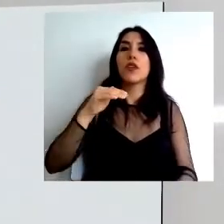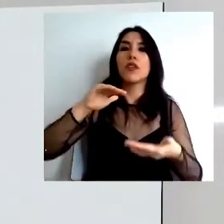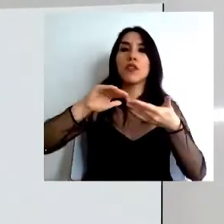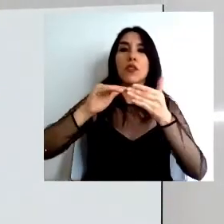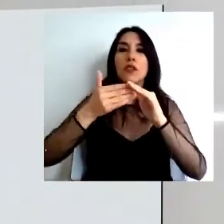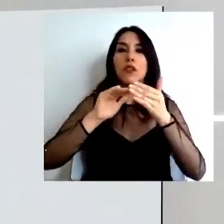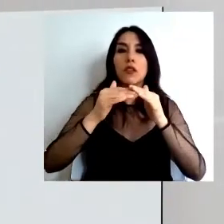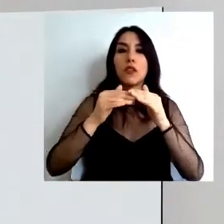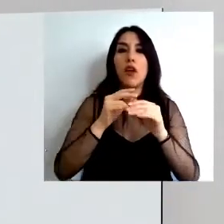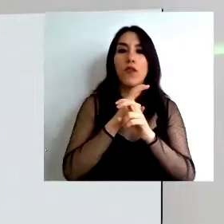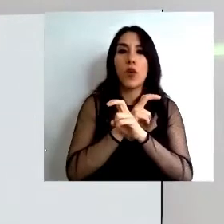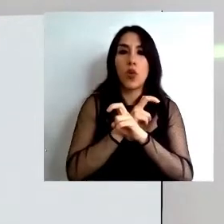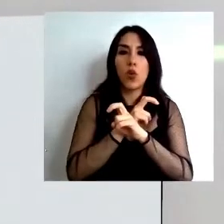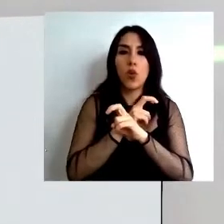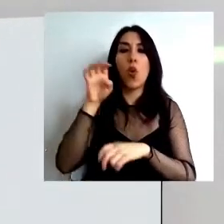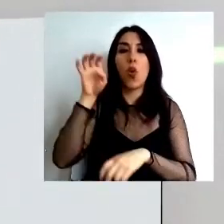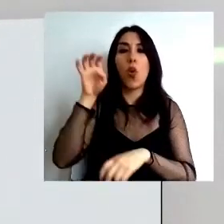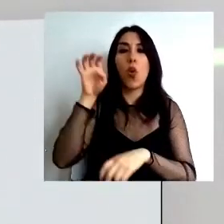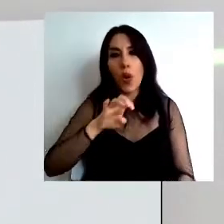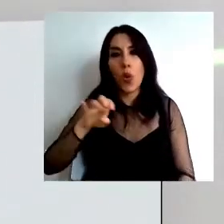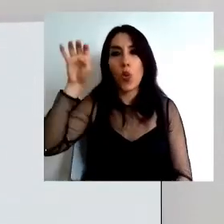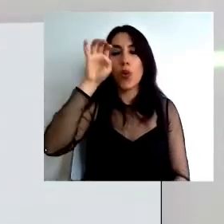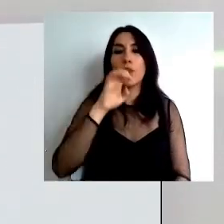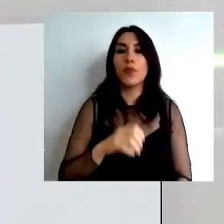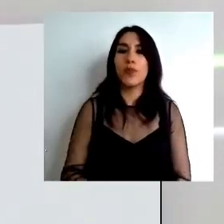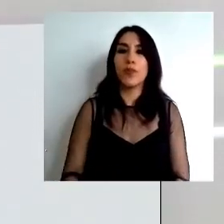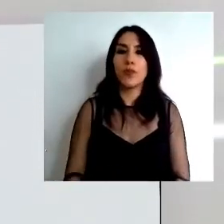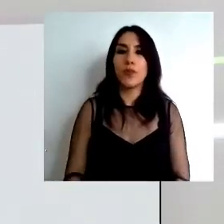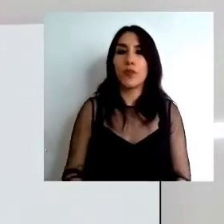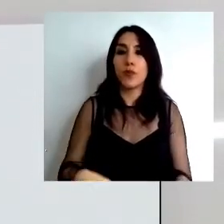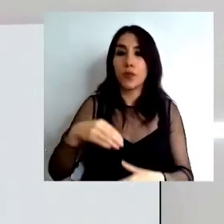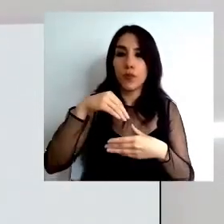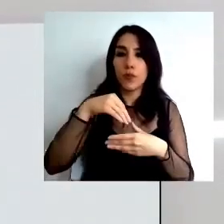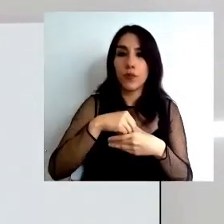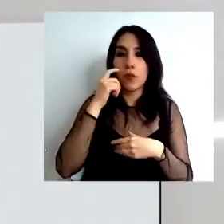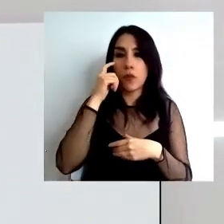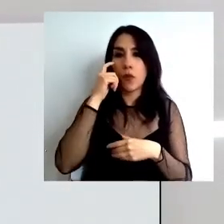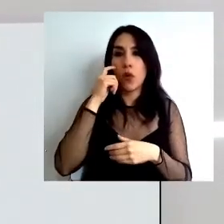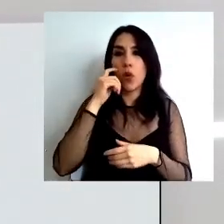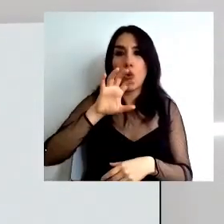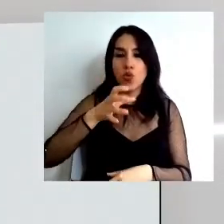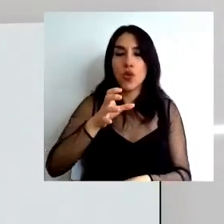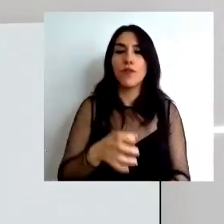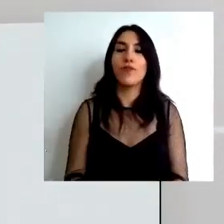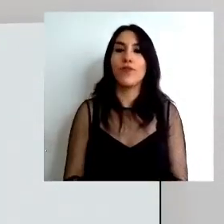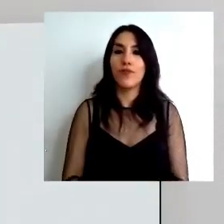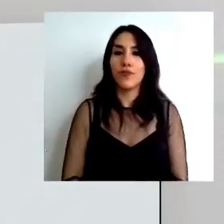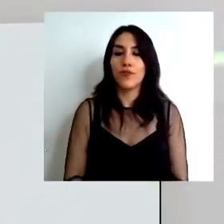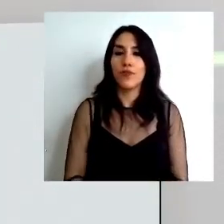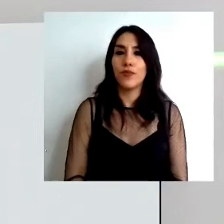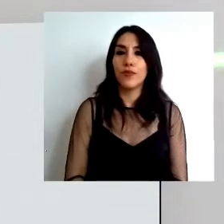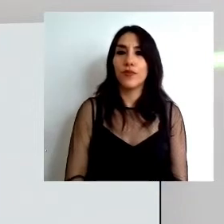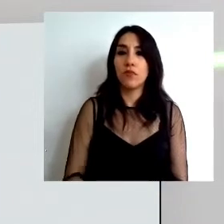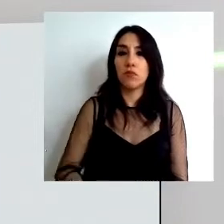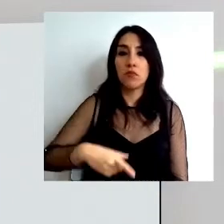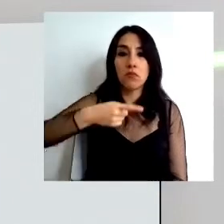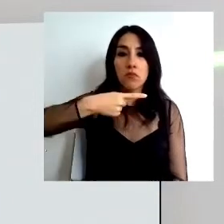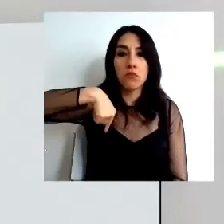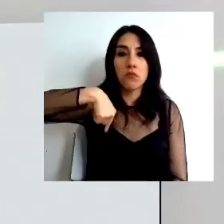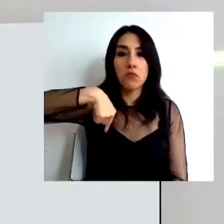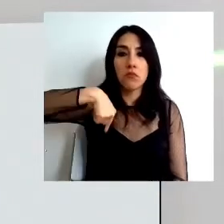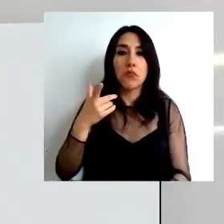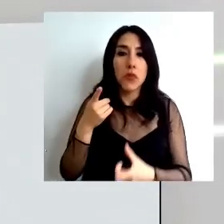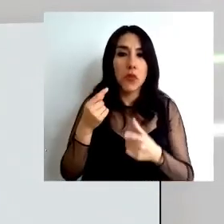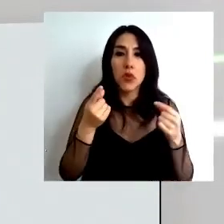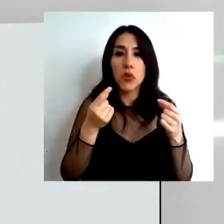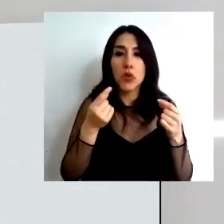And what we are doing is that we try to empower people with